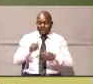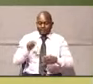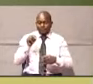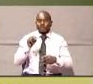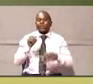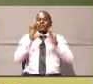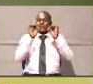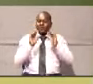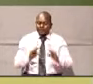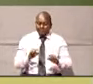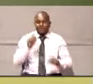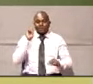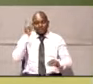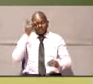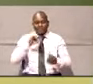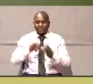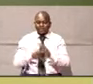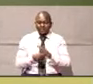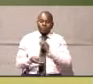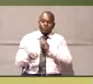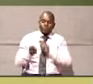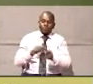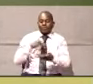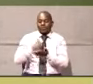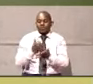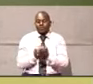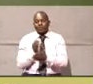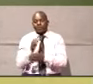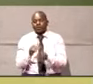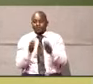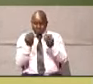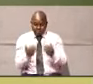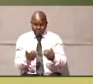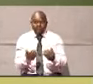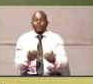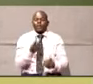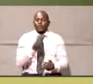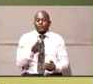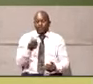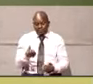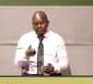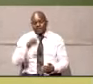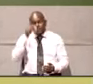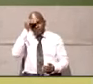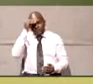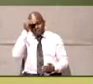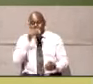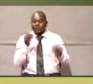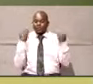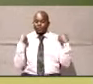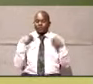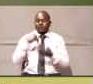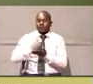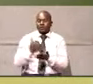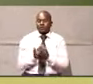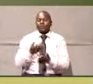to fast-track key reforms in the sector. The ministry is currently holding the 26th Education and Sports Sector